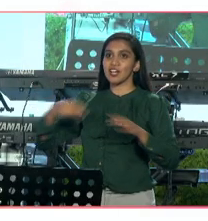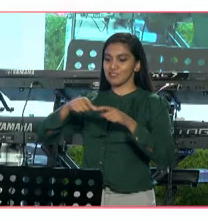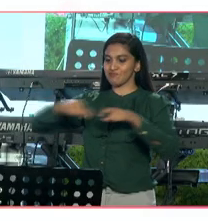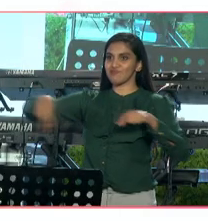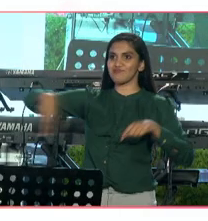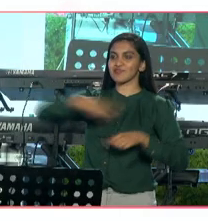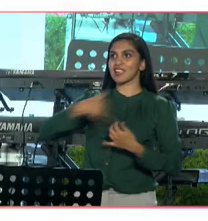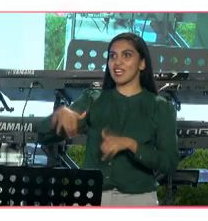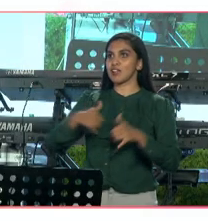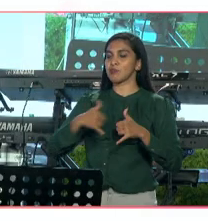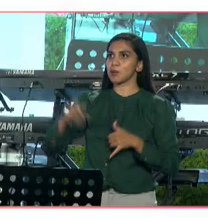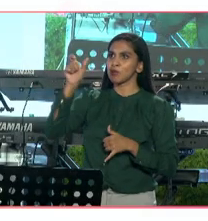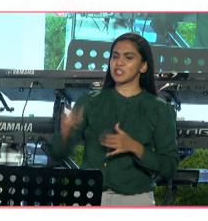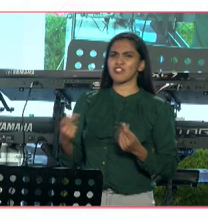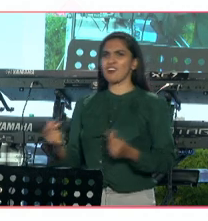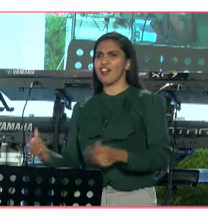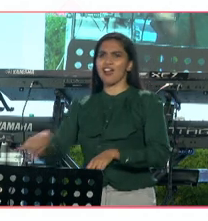so hyperactive. So